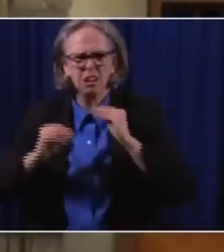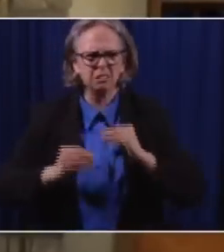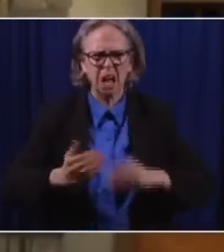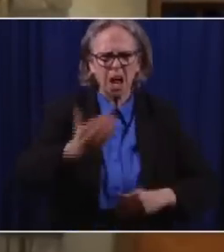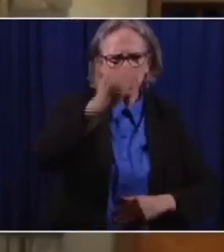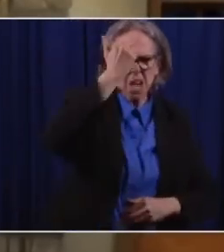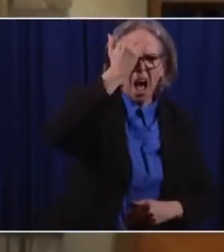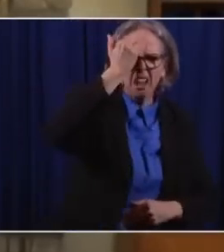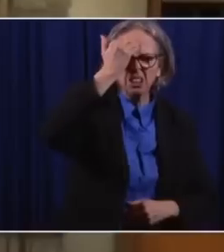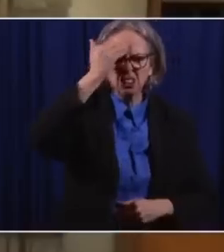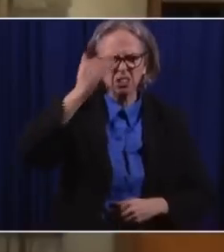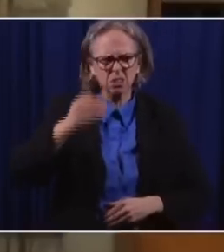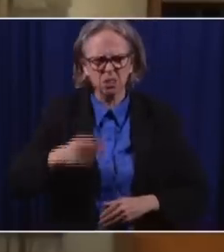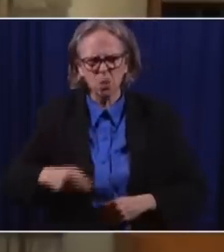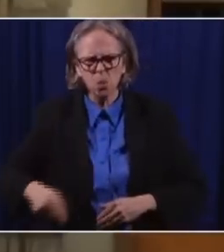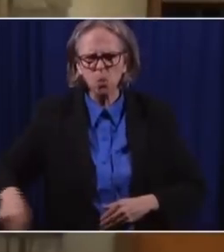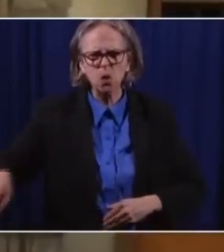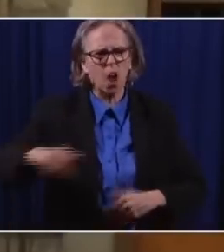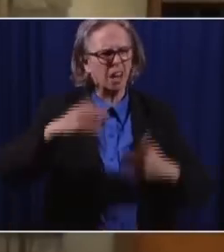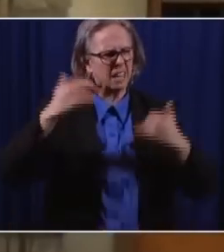on the offense against the virus.